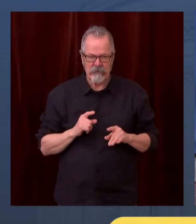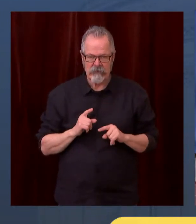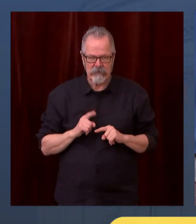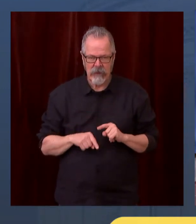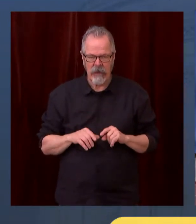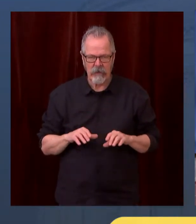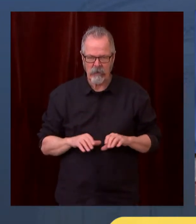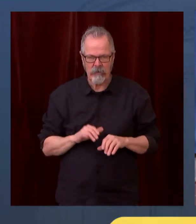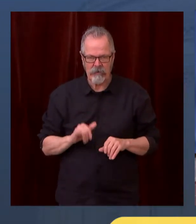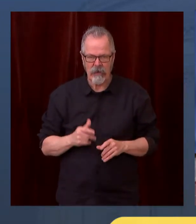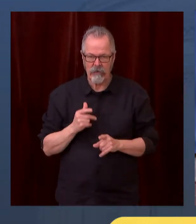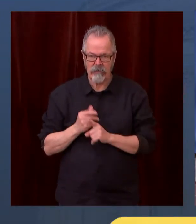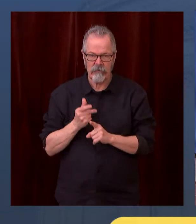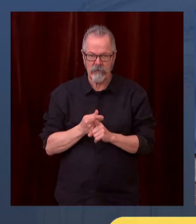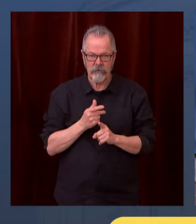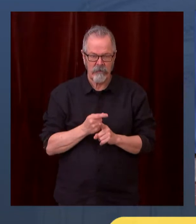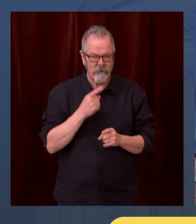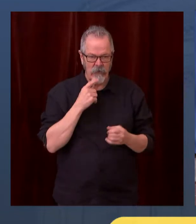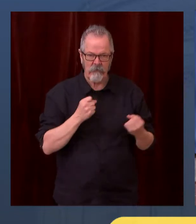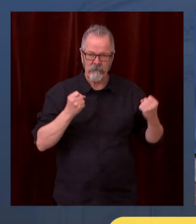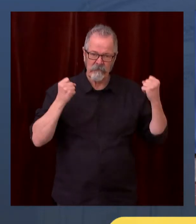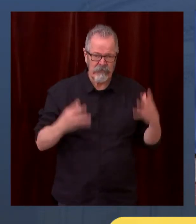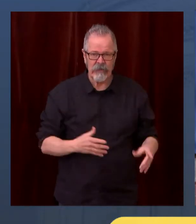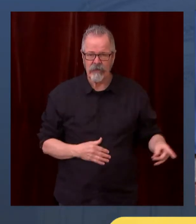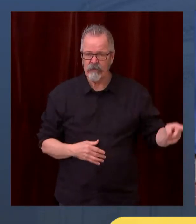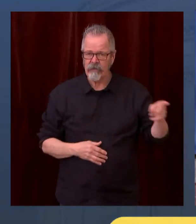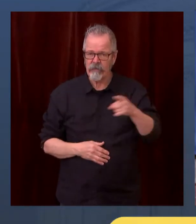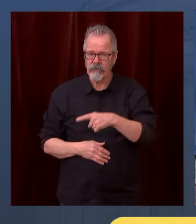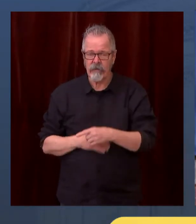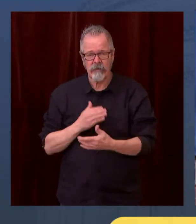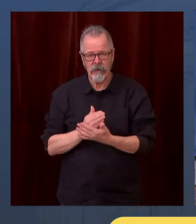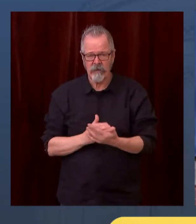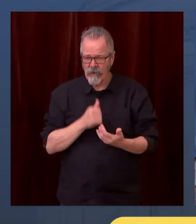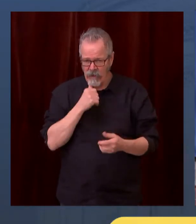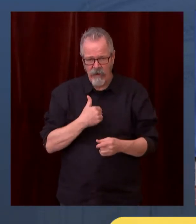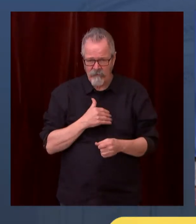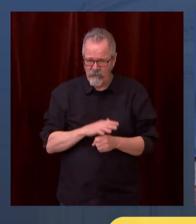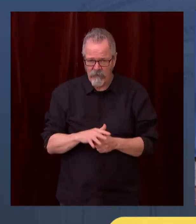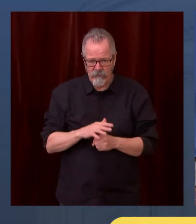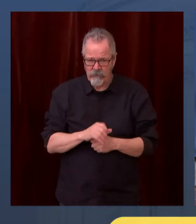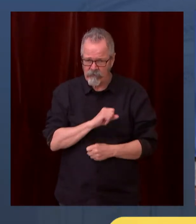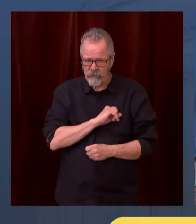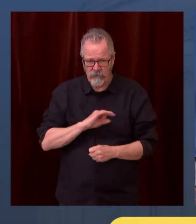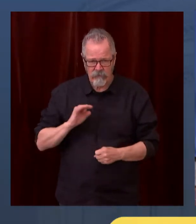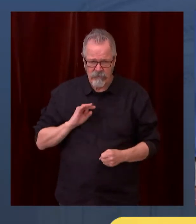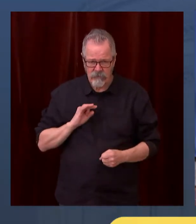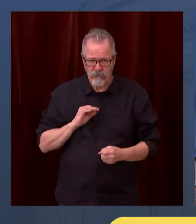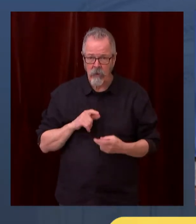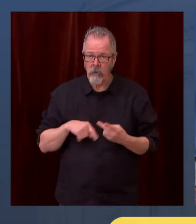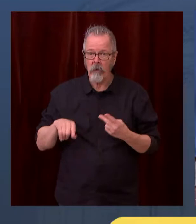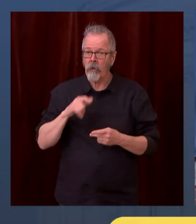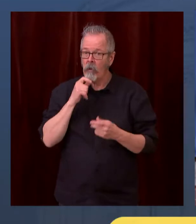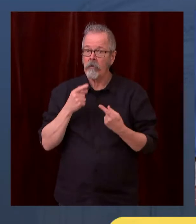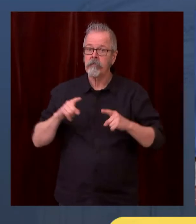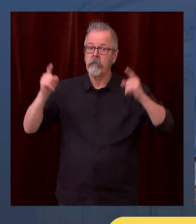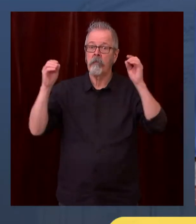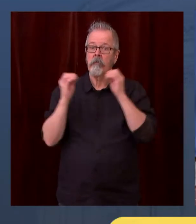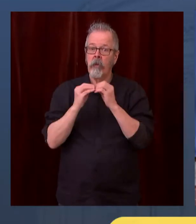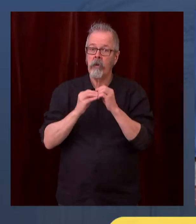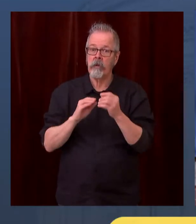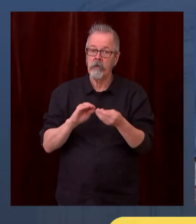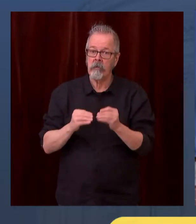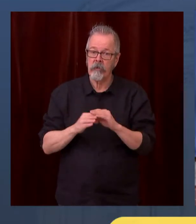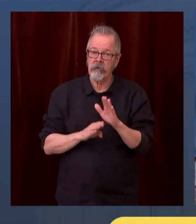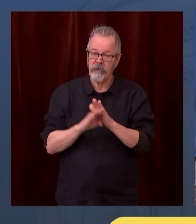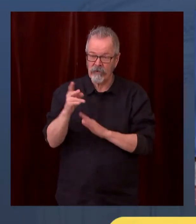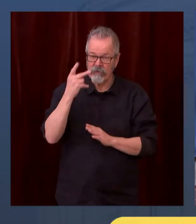need, and so we have opted to go with people who are more successful. And it's one of the reasons, if you look at this chart,